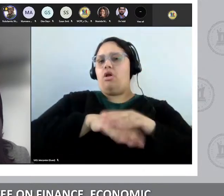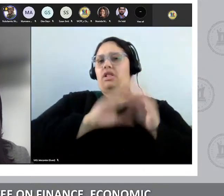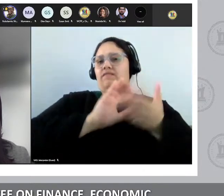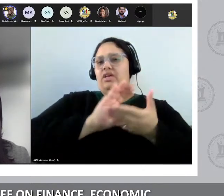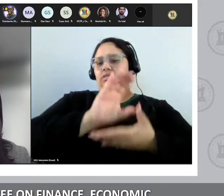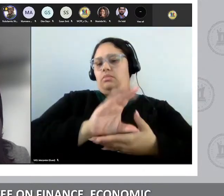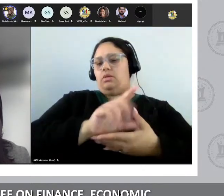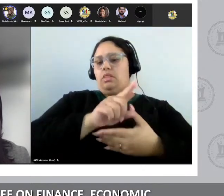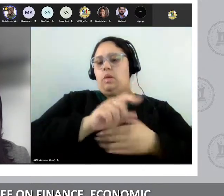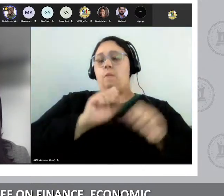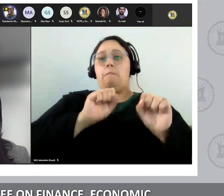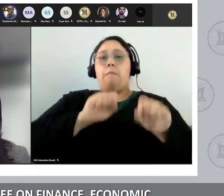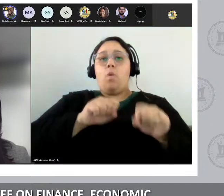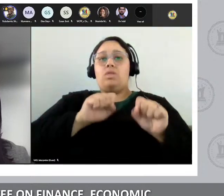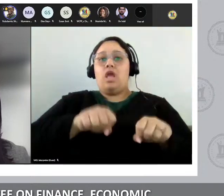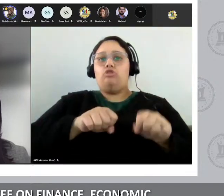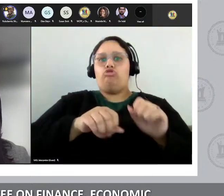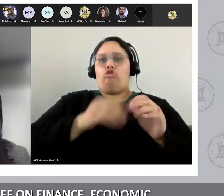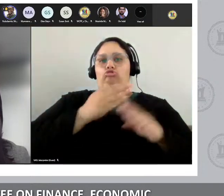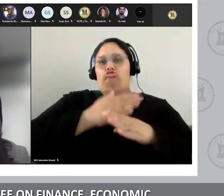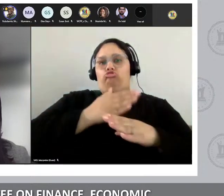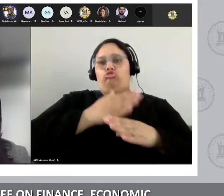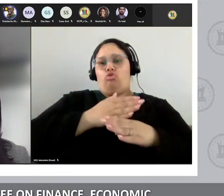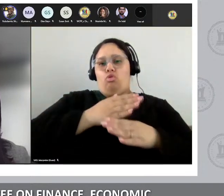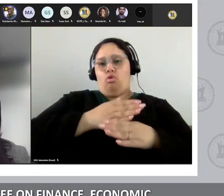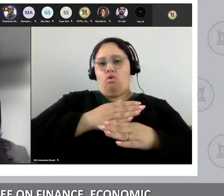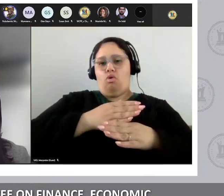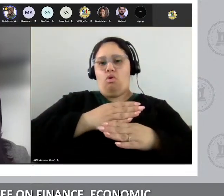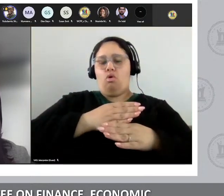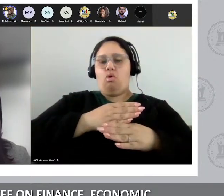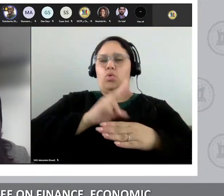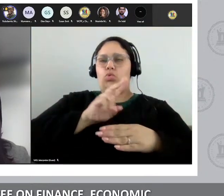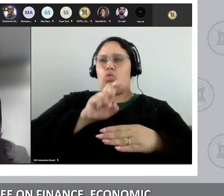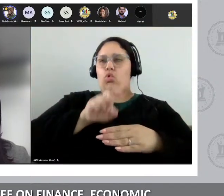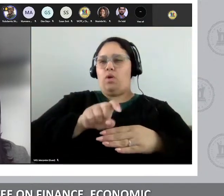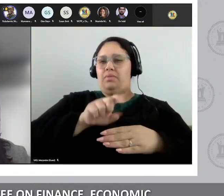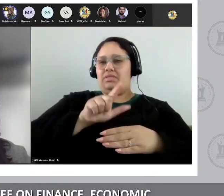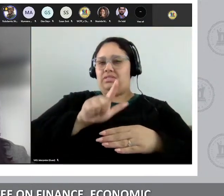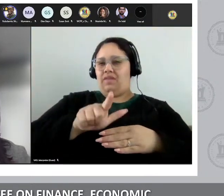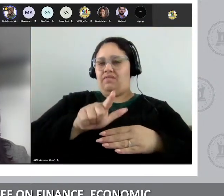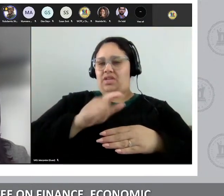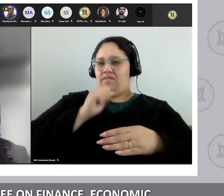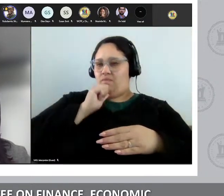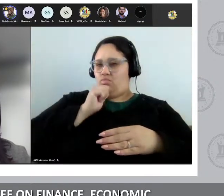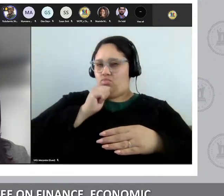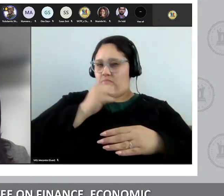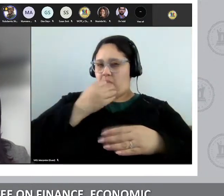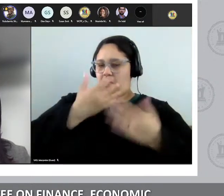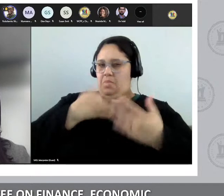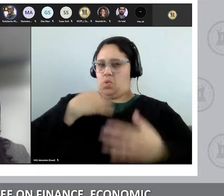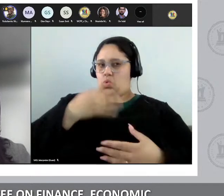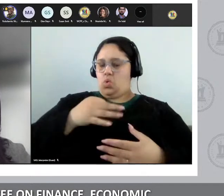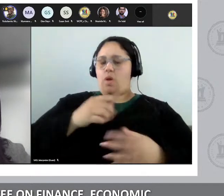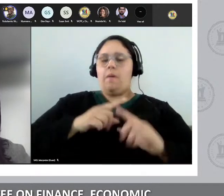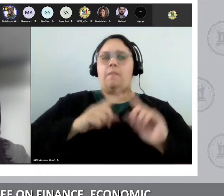what potentially are jobs, which are about 2.7, if I'm not mistaken.